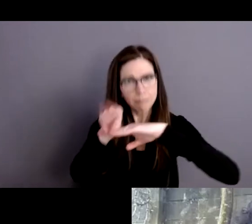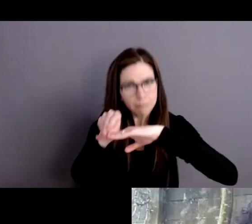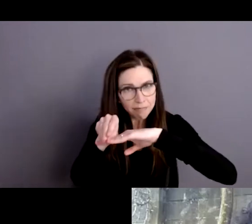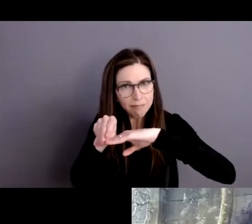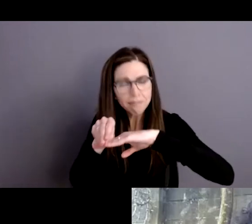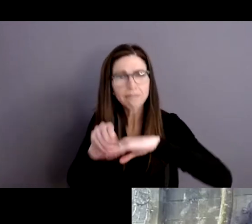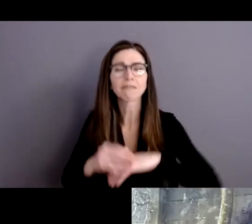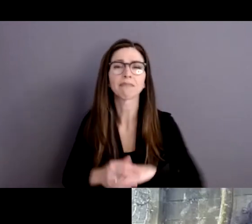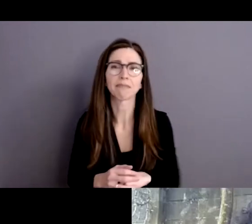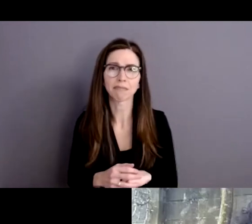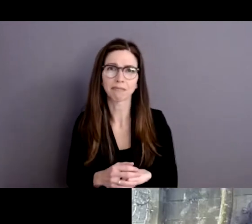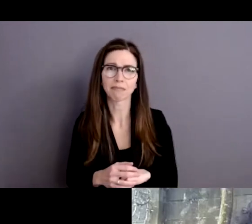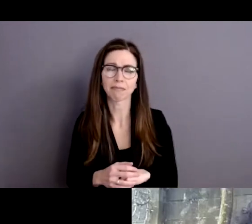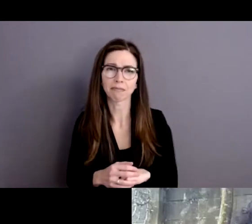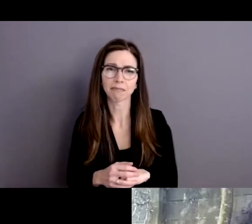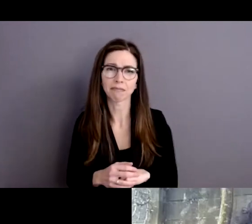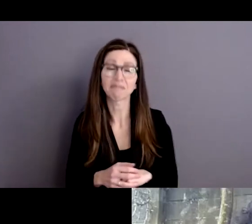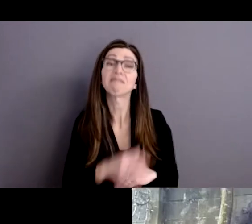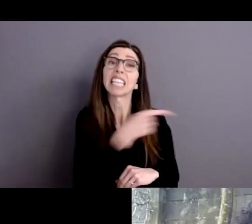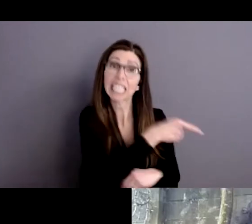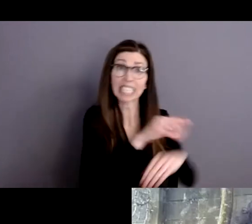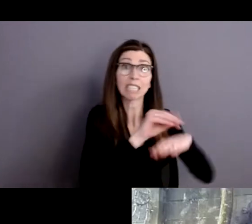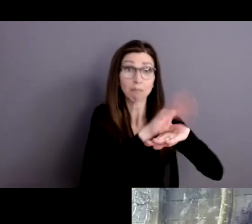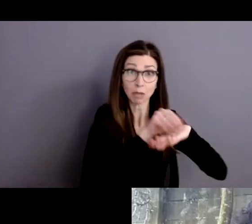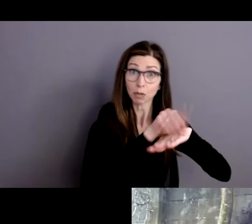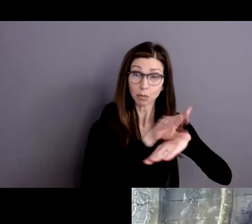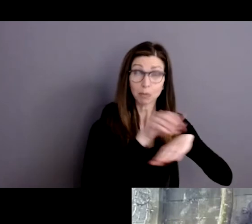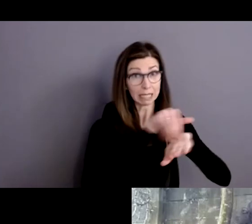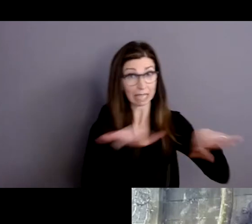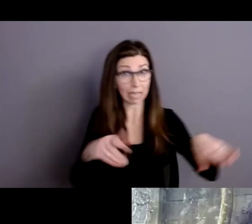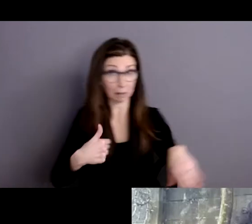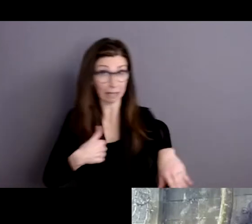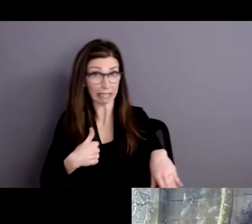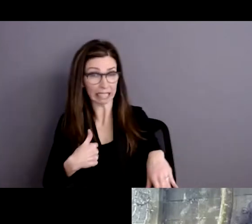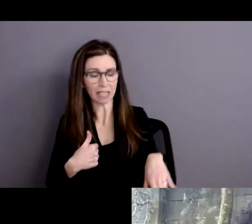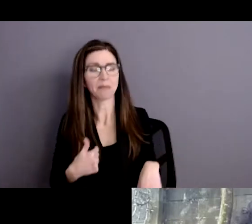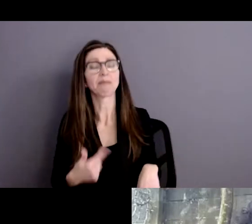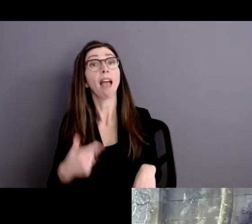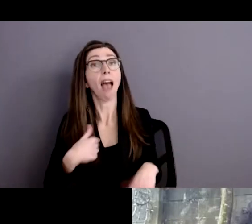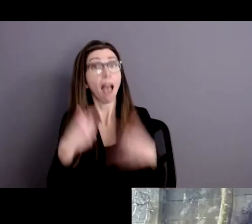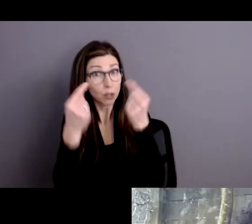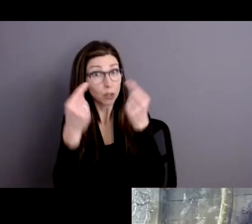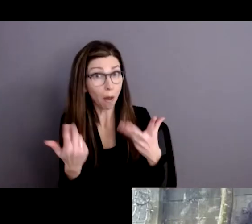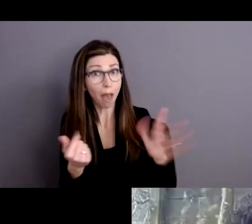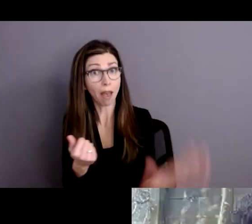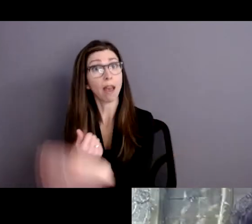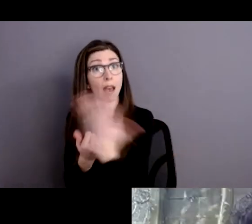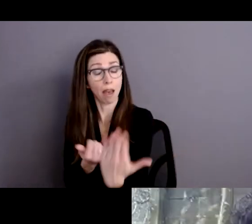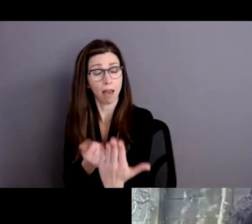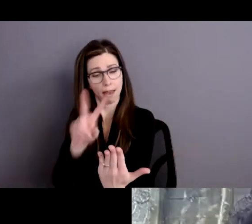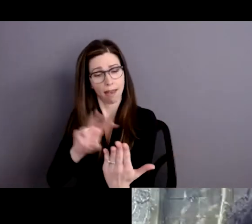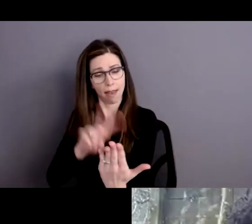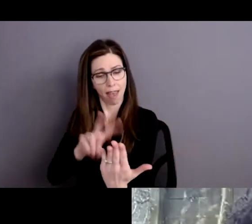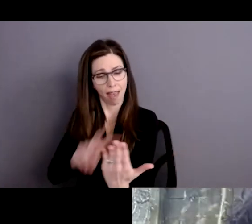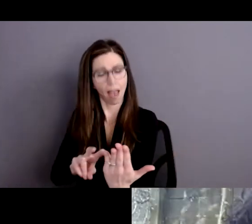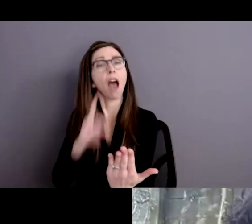and he sent the photos to me, and I was able to make poetry from